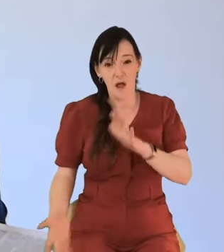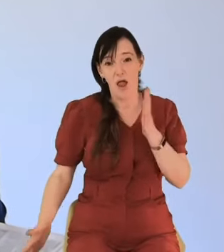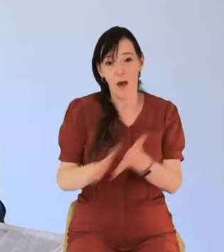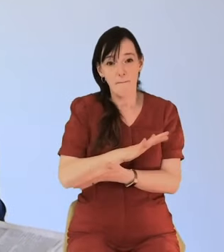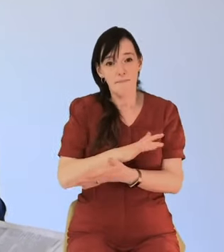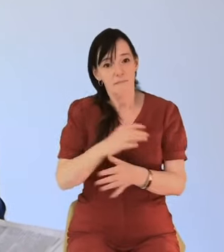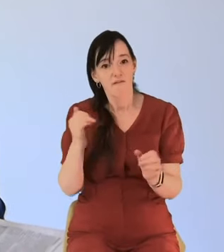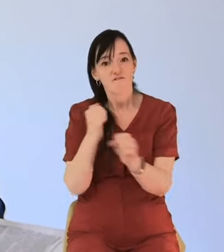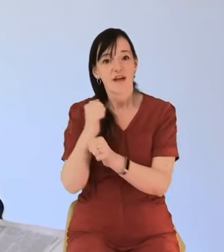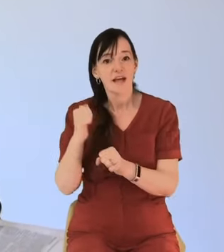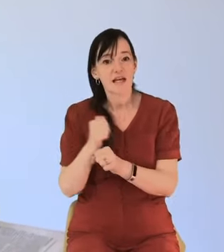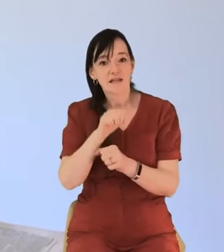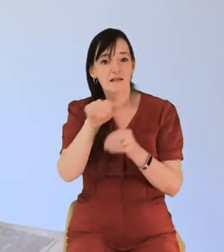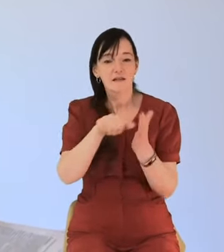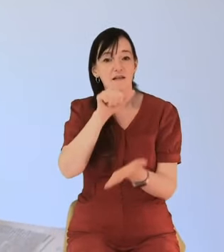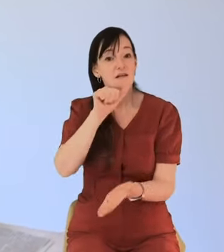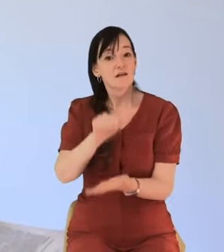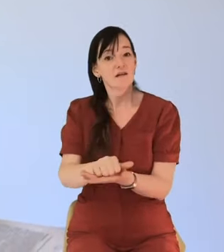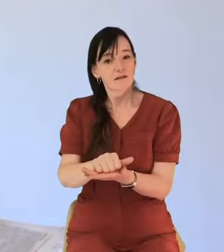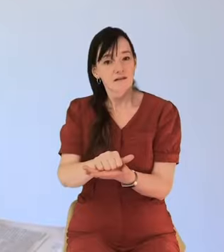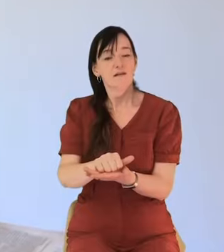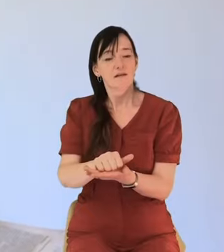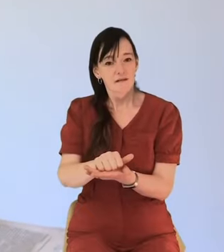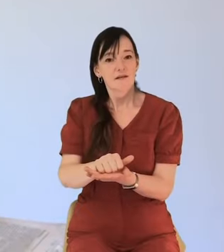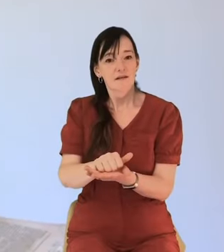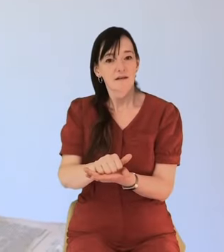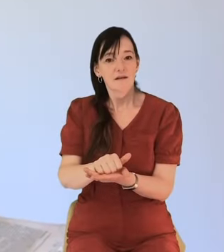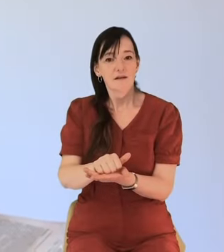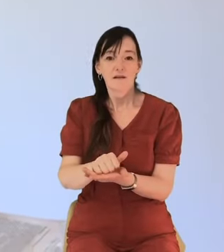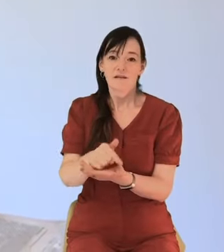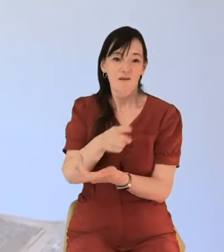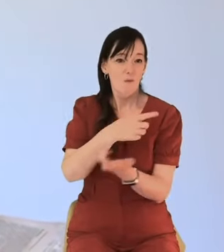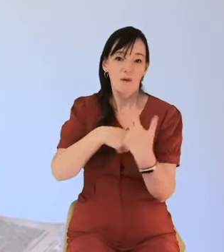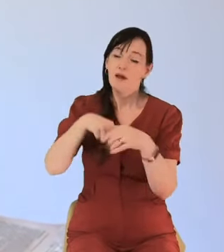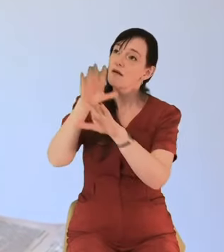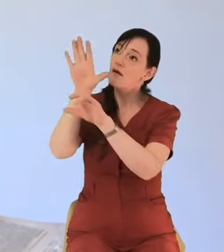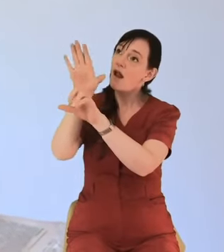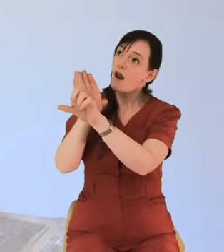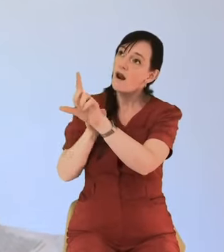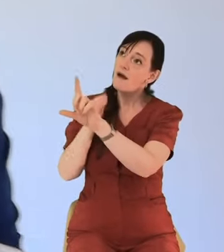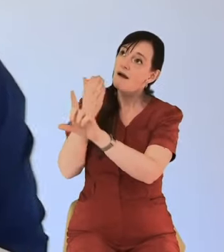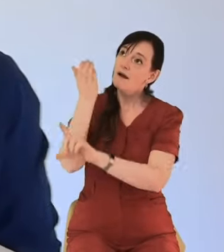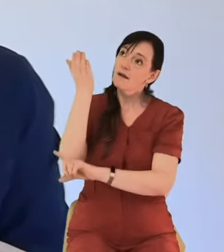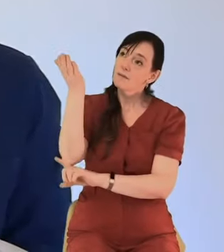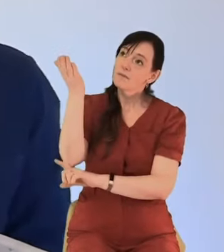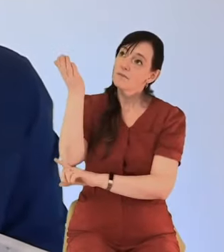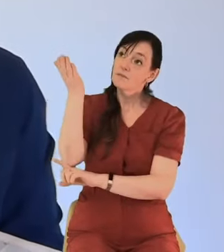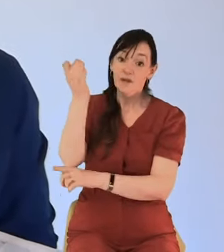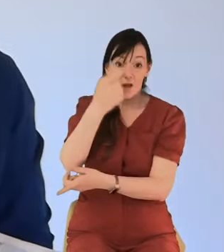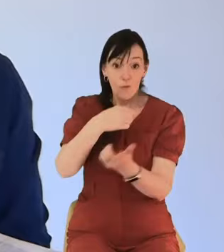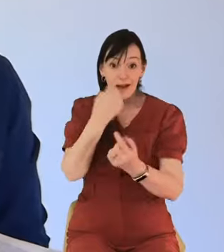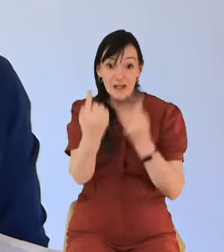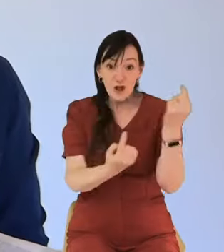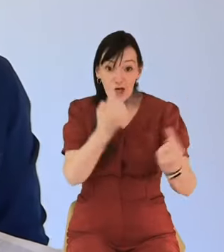lives. And he will make us like him. And we will look at each